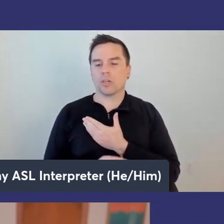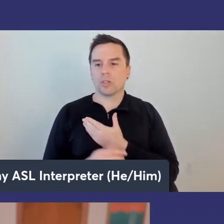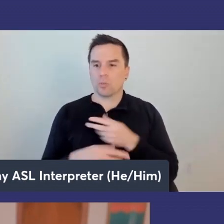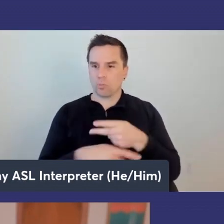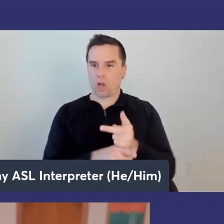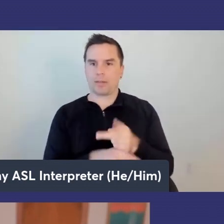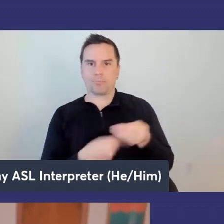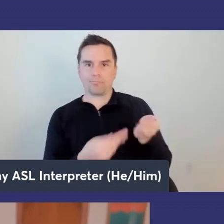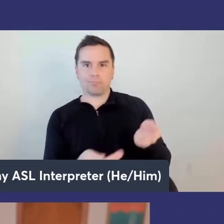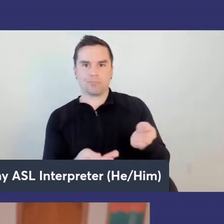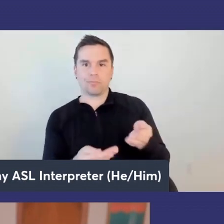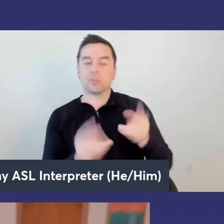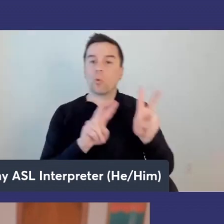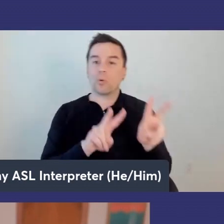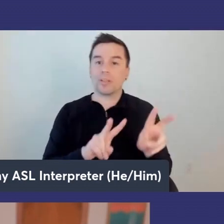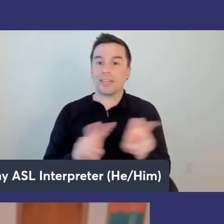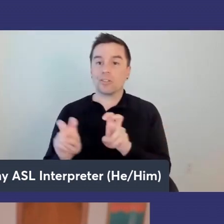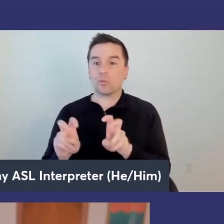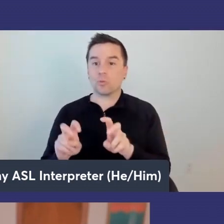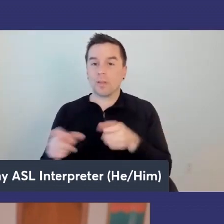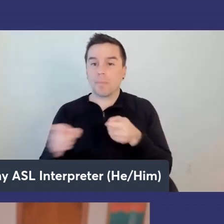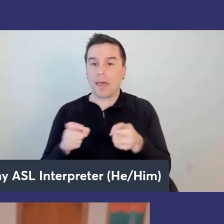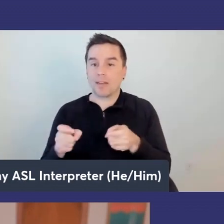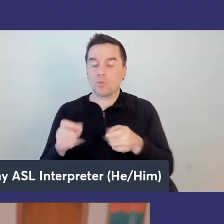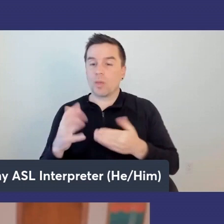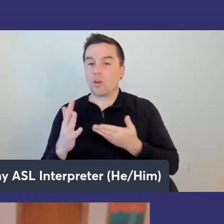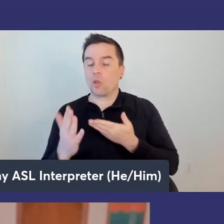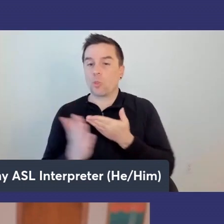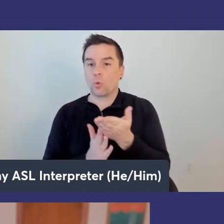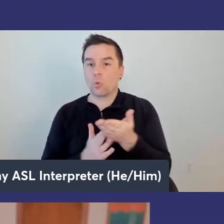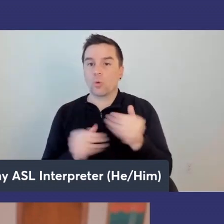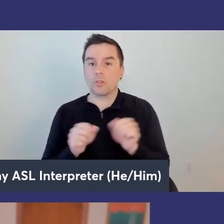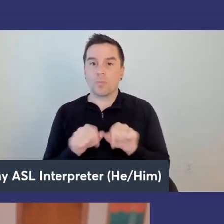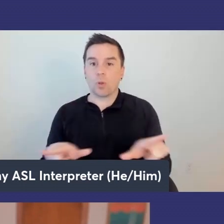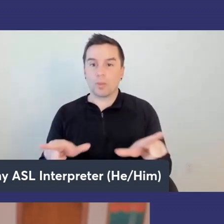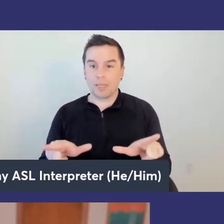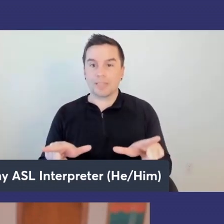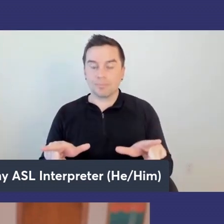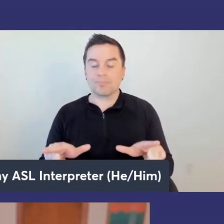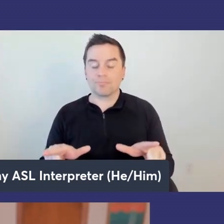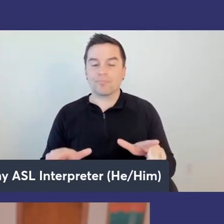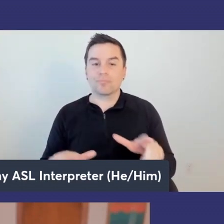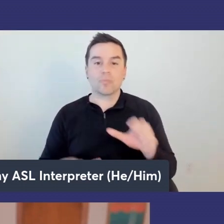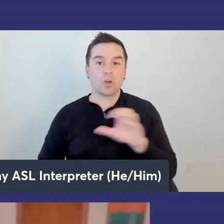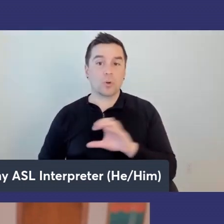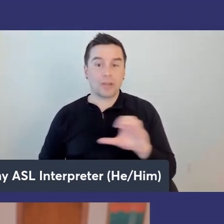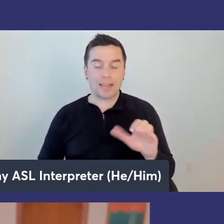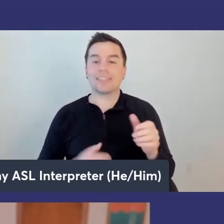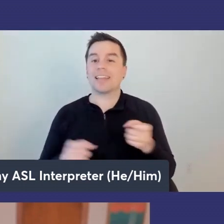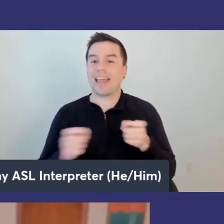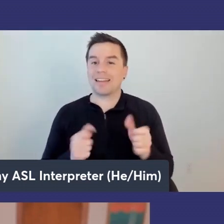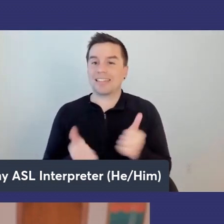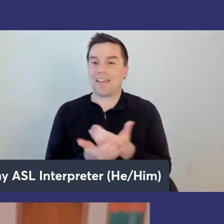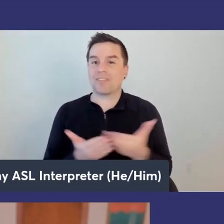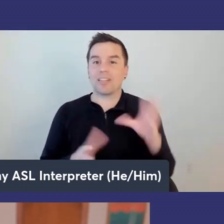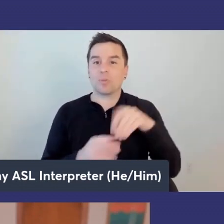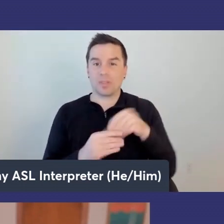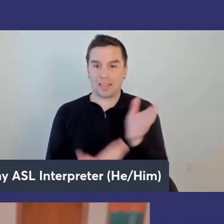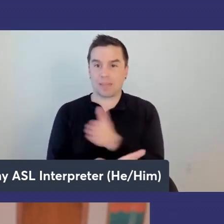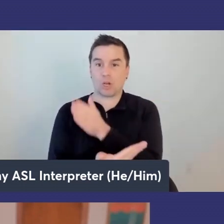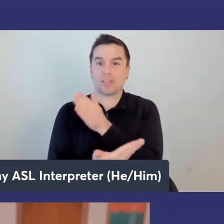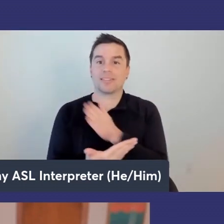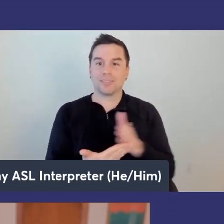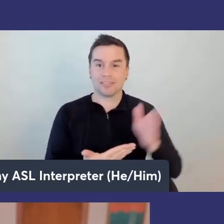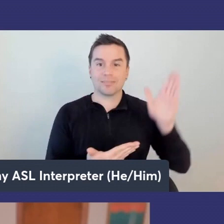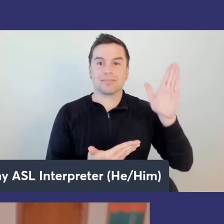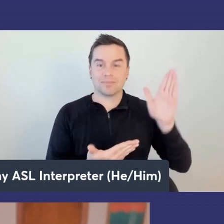through deployment, CodeCatalyst sort of handles everything in between that process. So we got quite a range of customers there, right? So